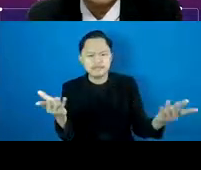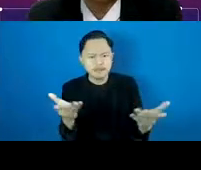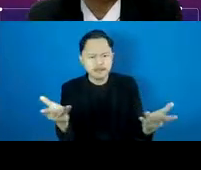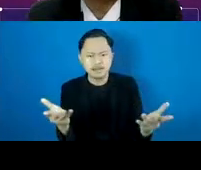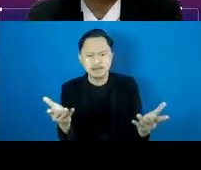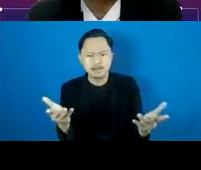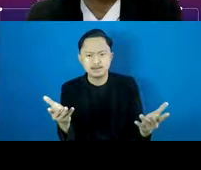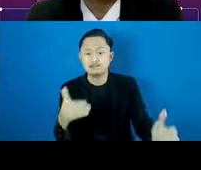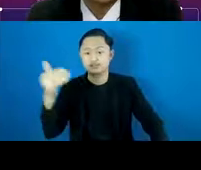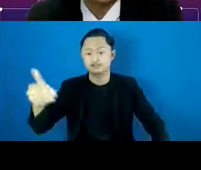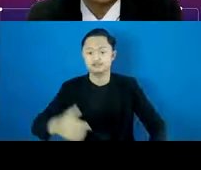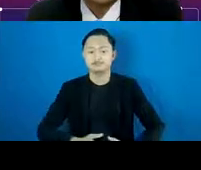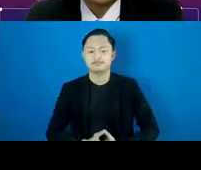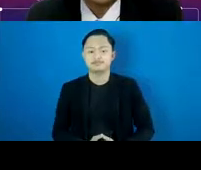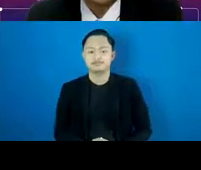Next, please.